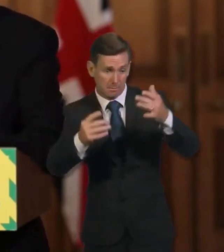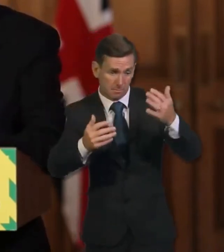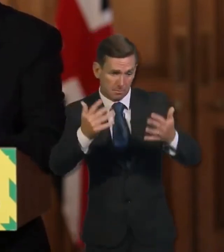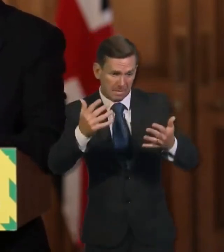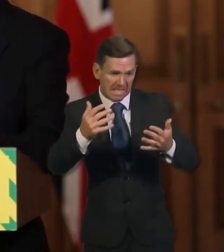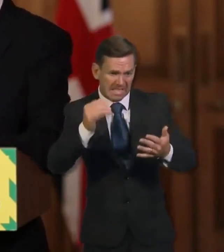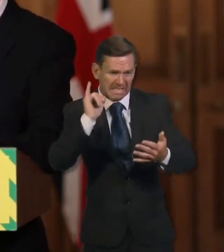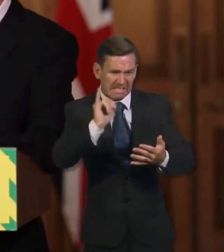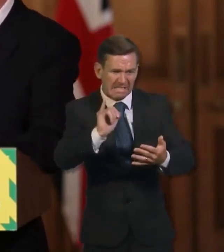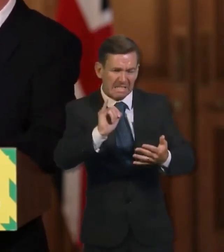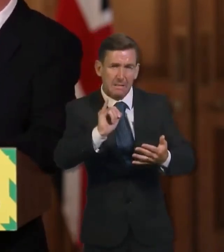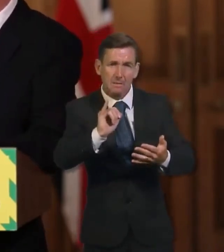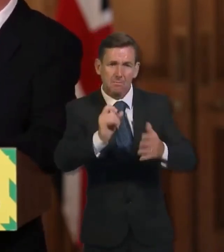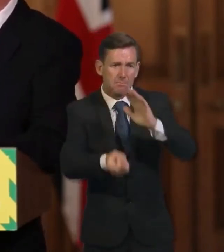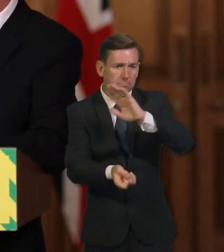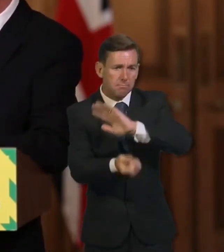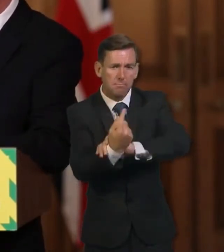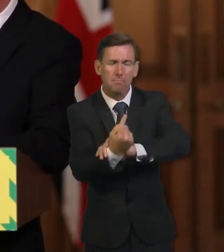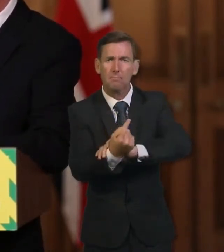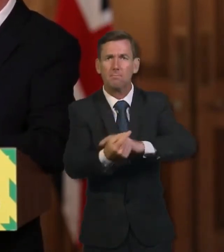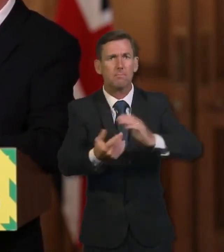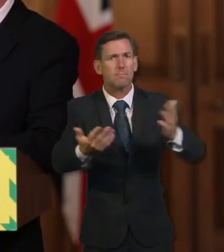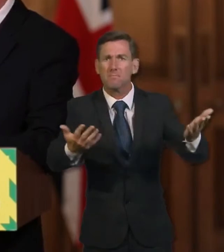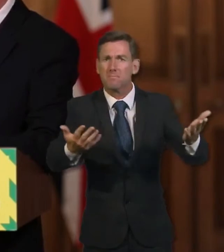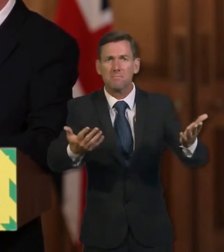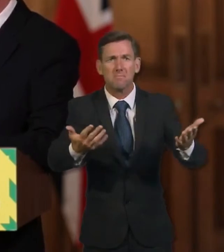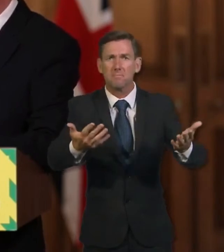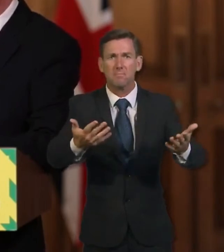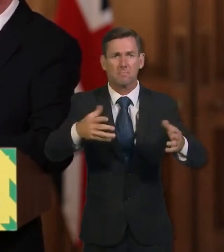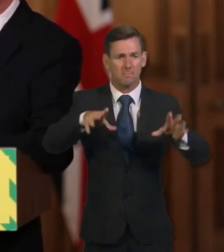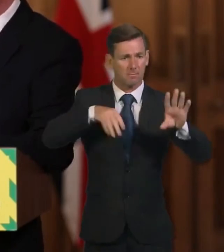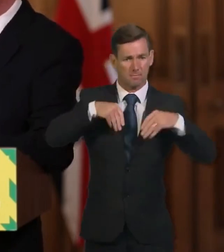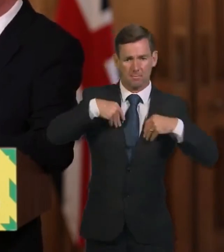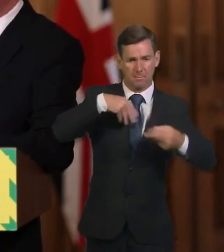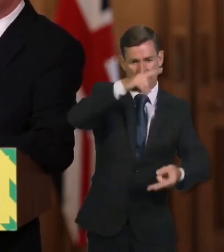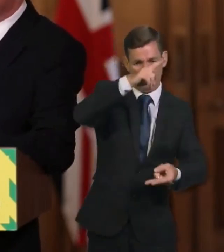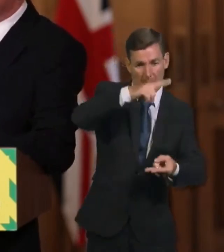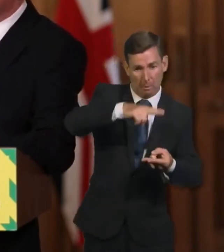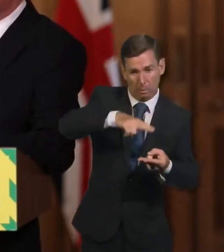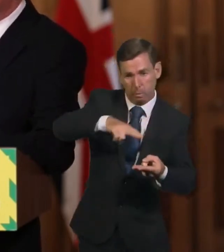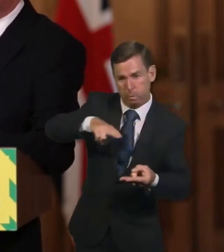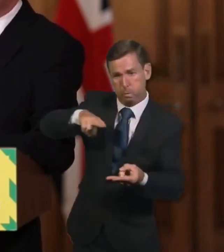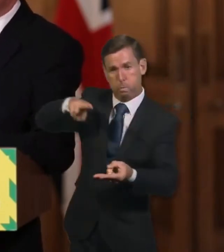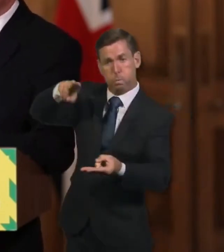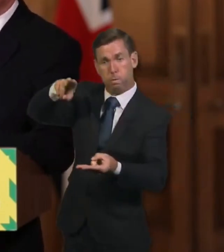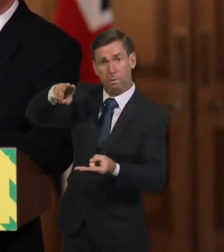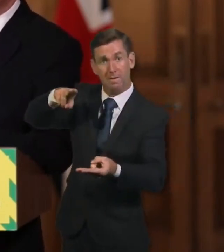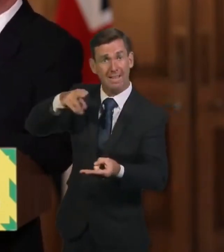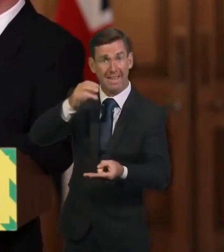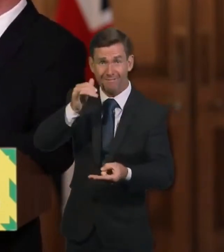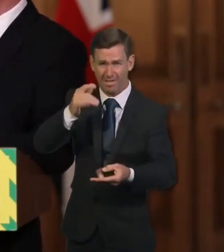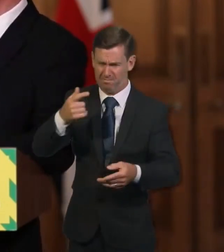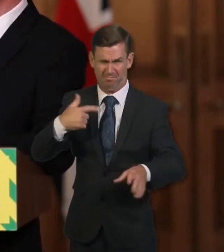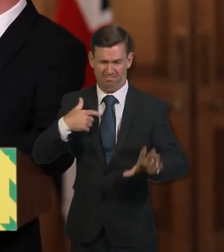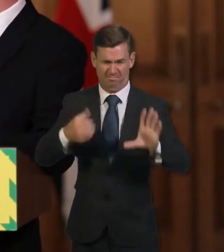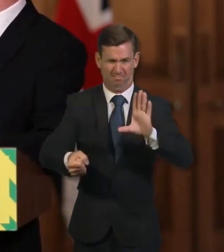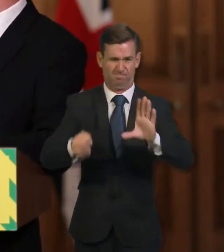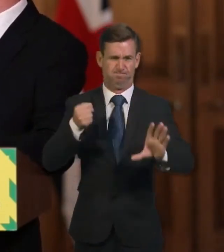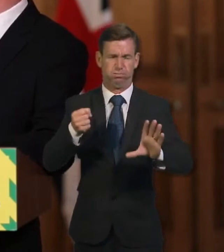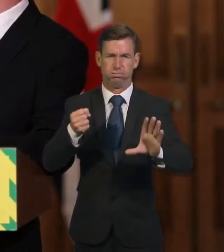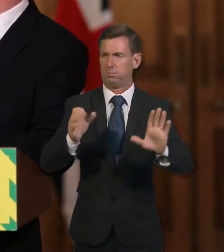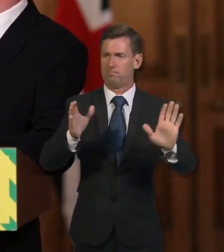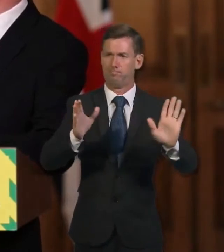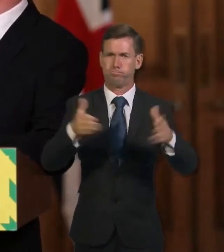incidents increasing, things going in the wrong direction, we won't hesitate to take steps. And the Health Secretary has set